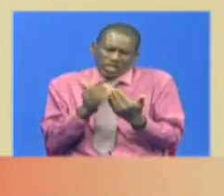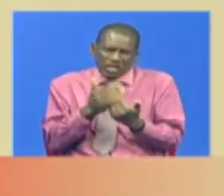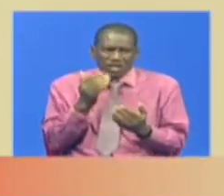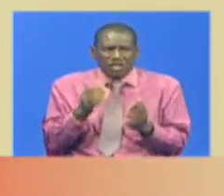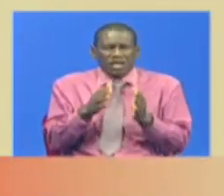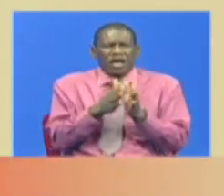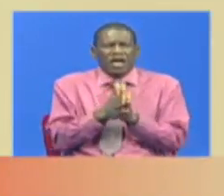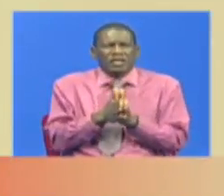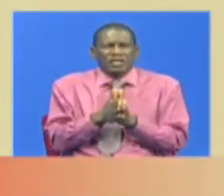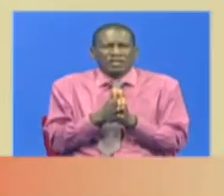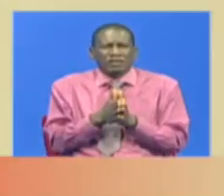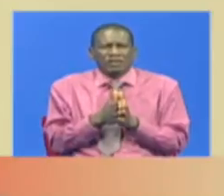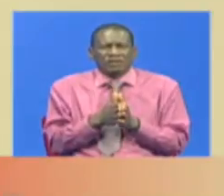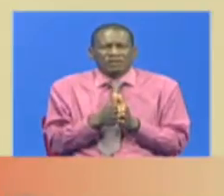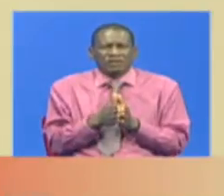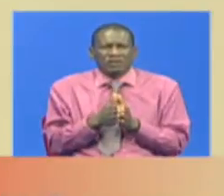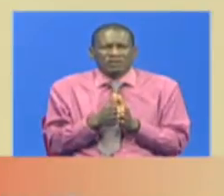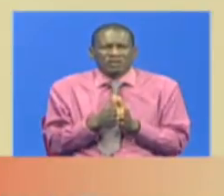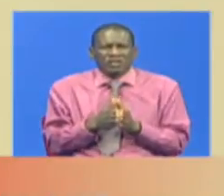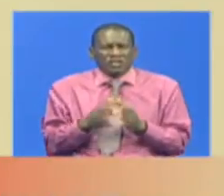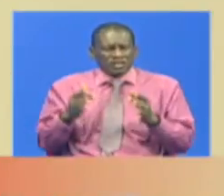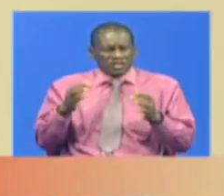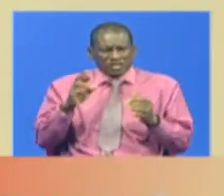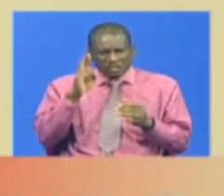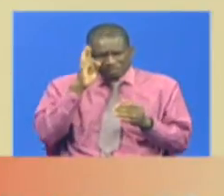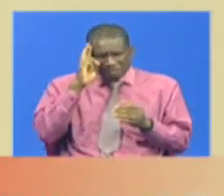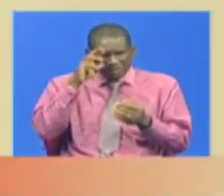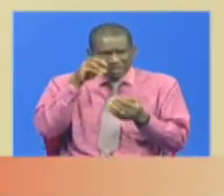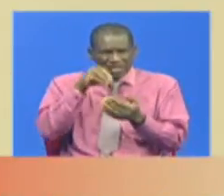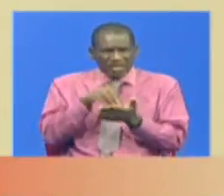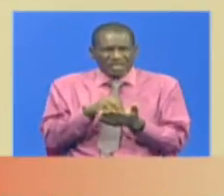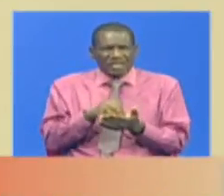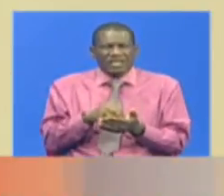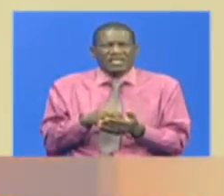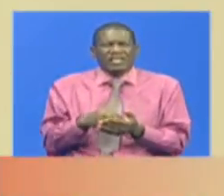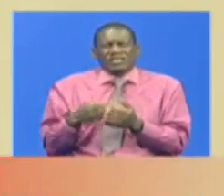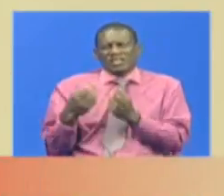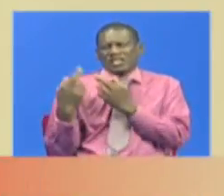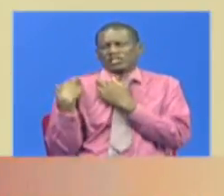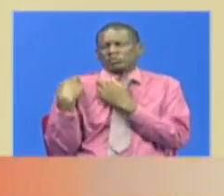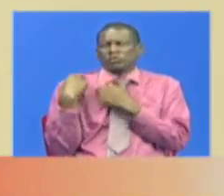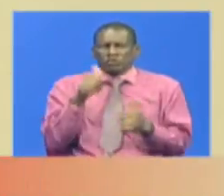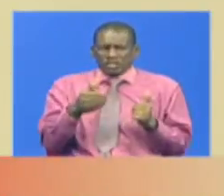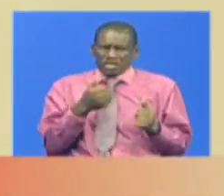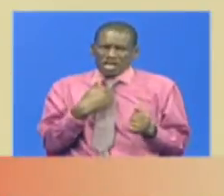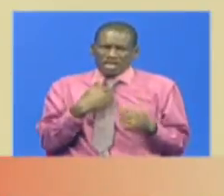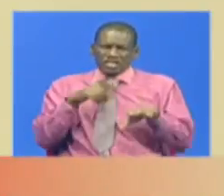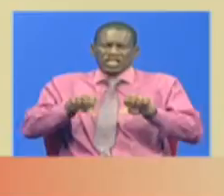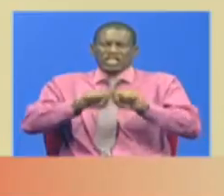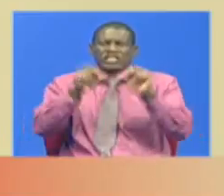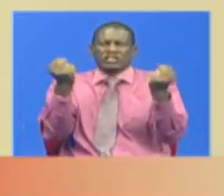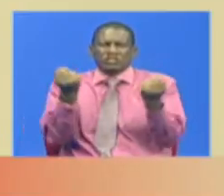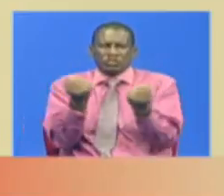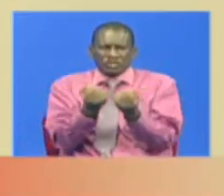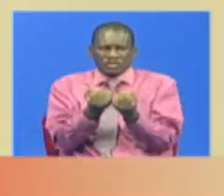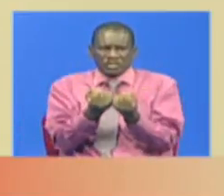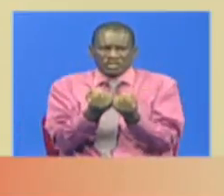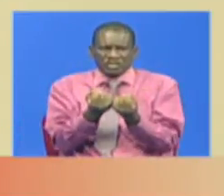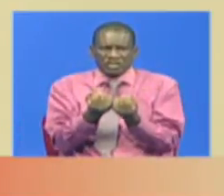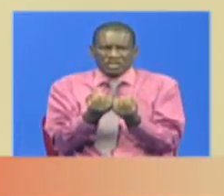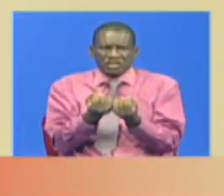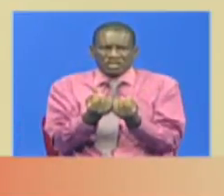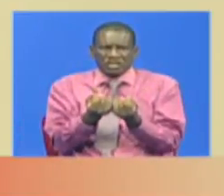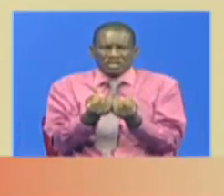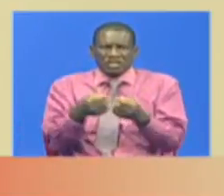And considering the vast role they have played in the society, as brought forth by